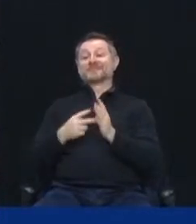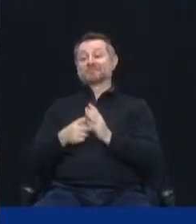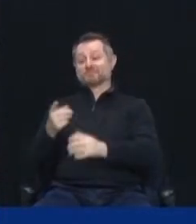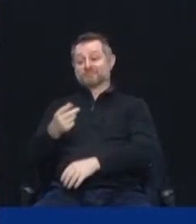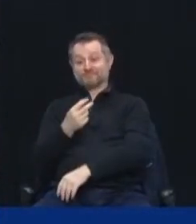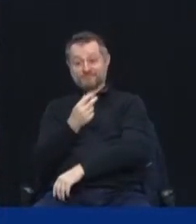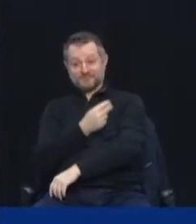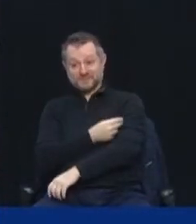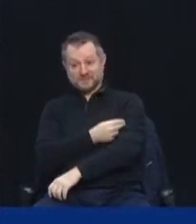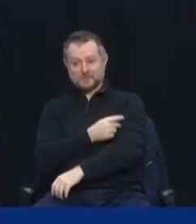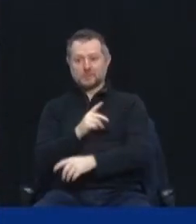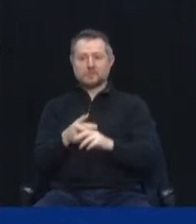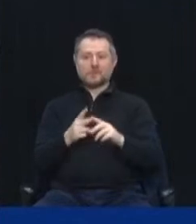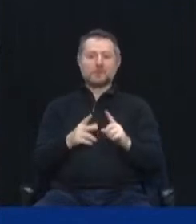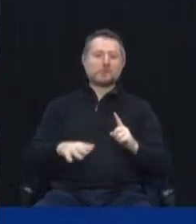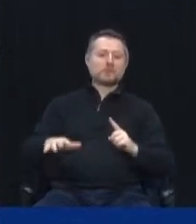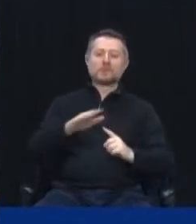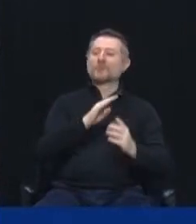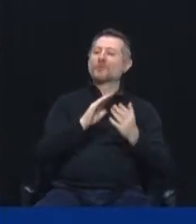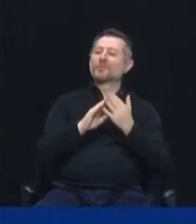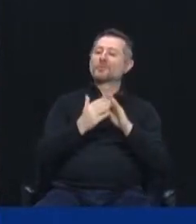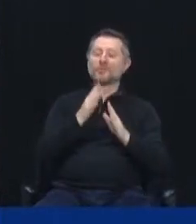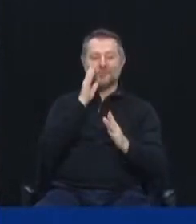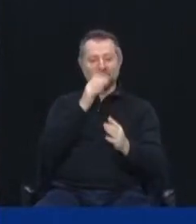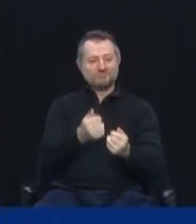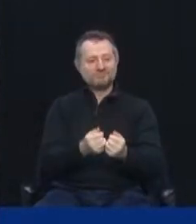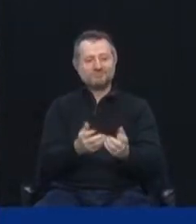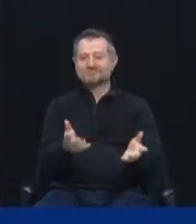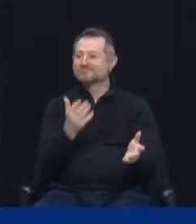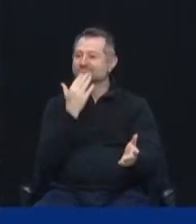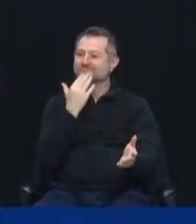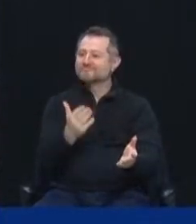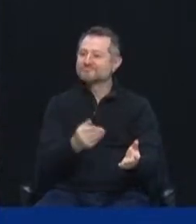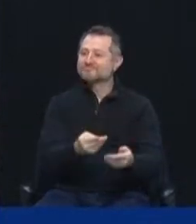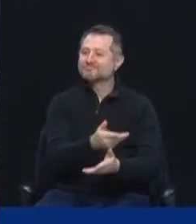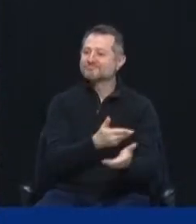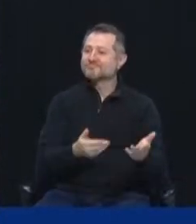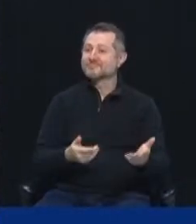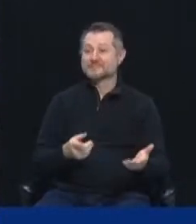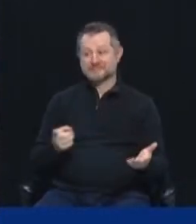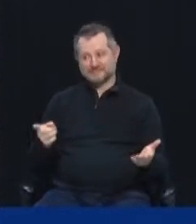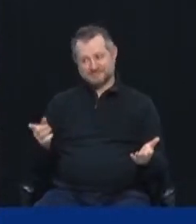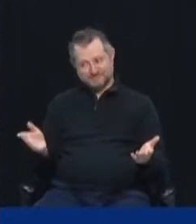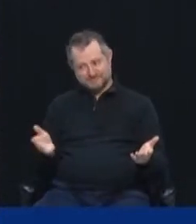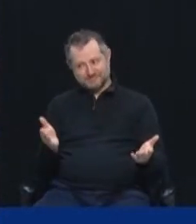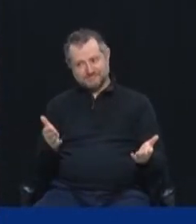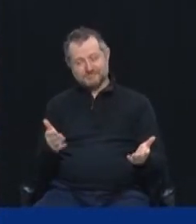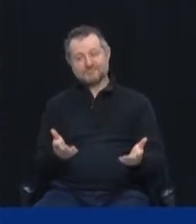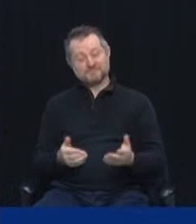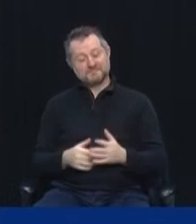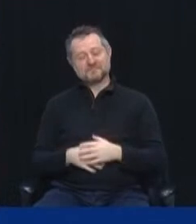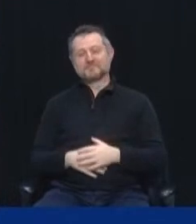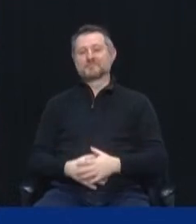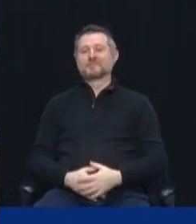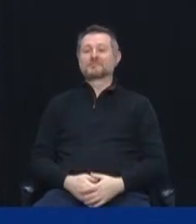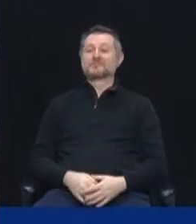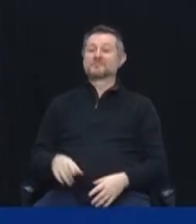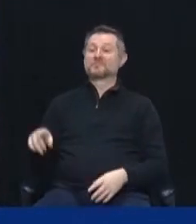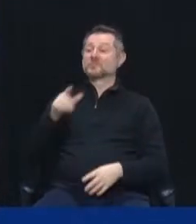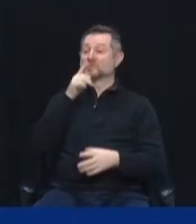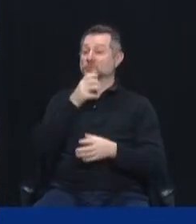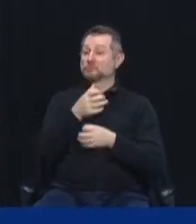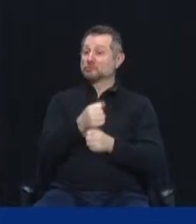to you. We'll bring the vaccine to you through somebody you trust.